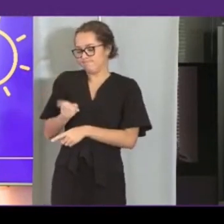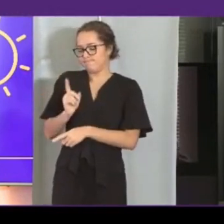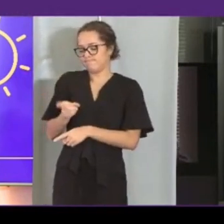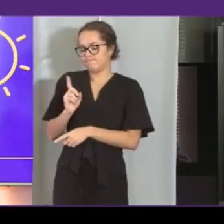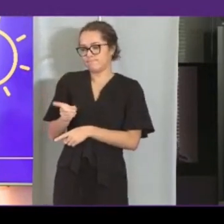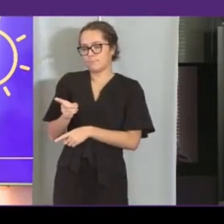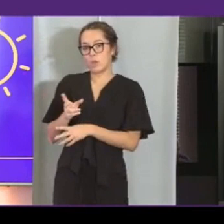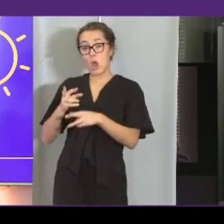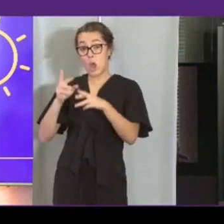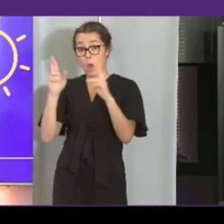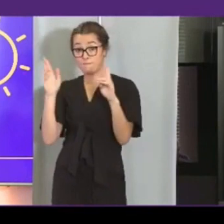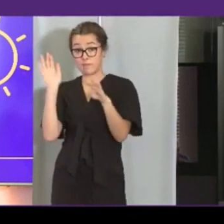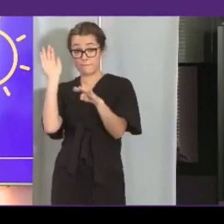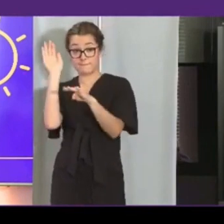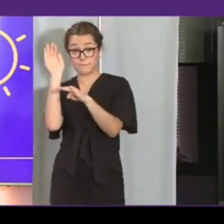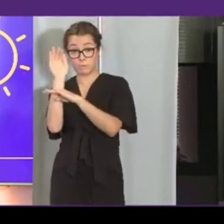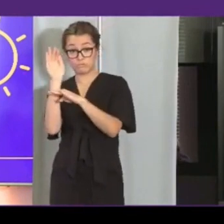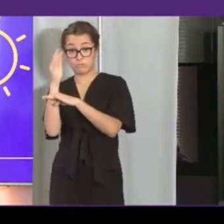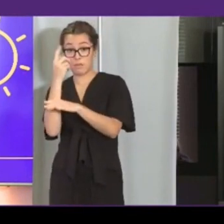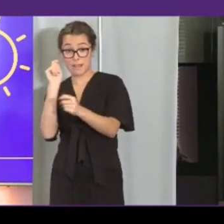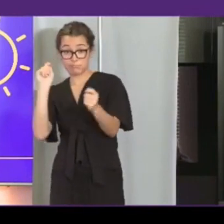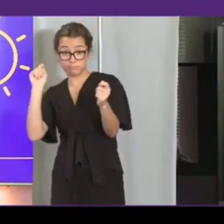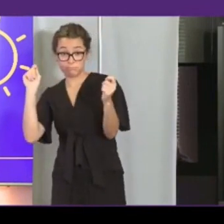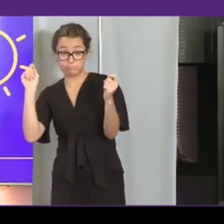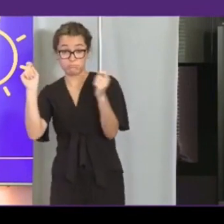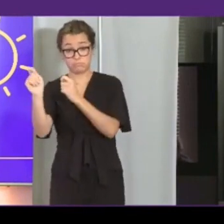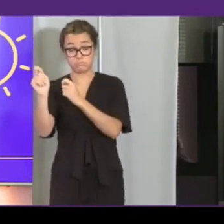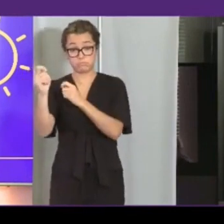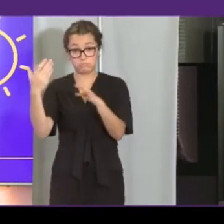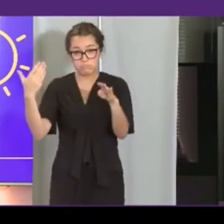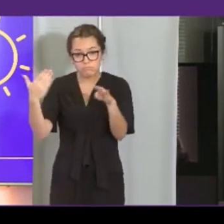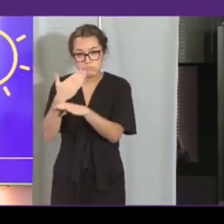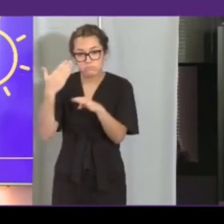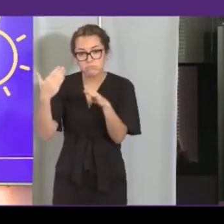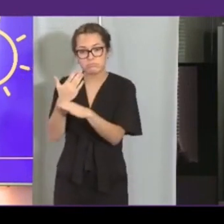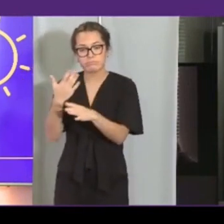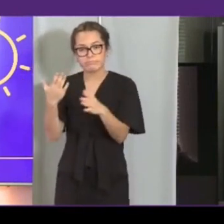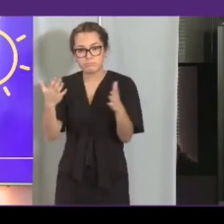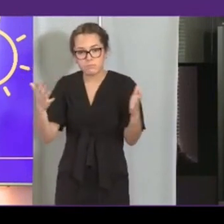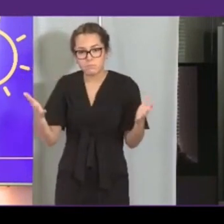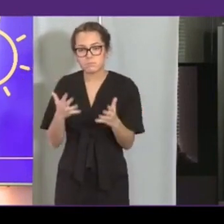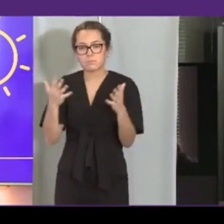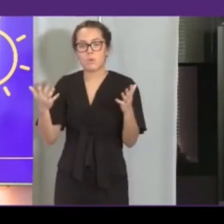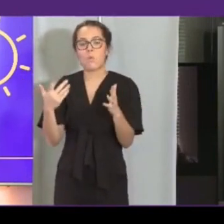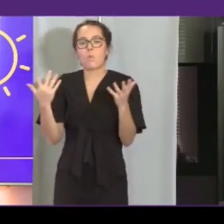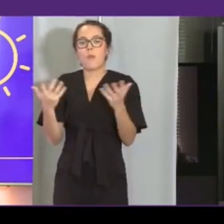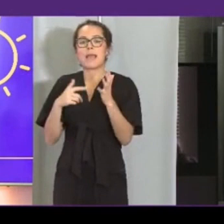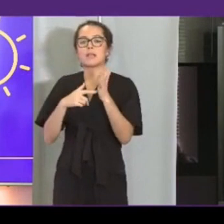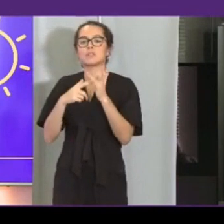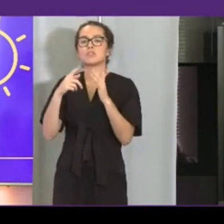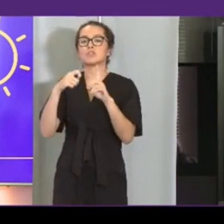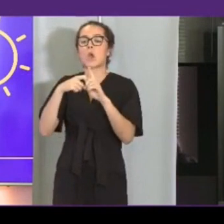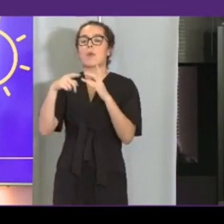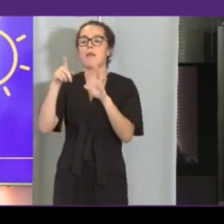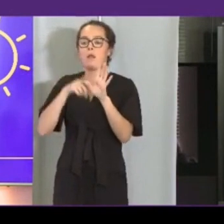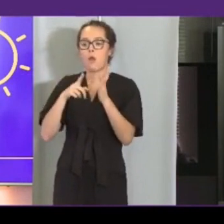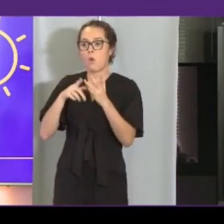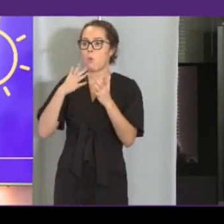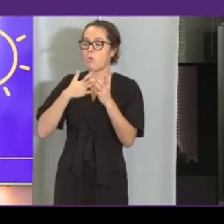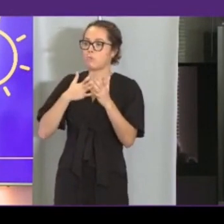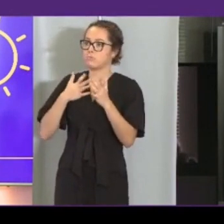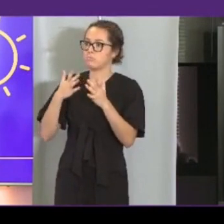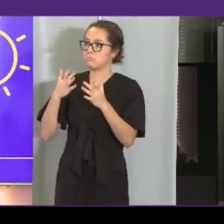leads to more actionable steps as well. It also gained traction as well in our Tokyo HQ as well, and they're keen